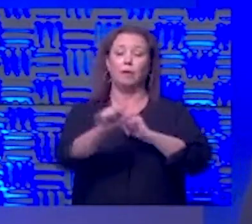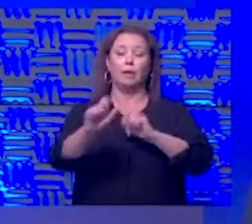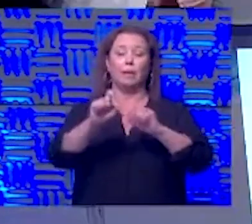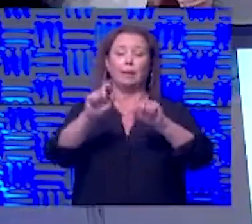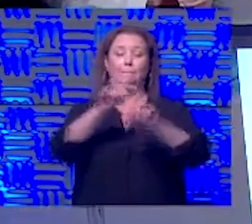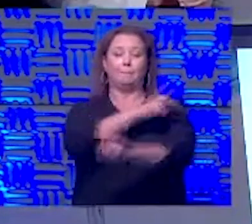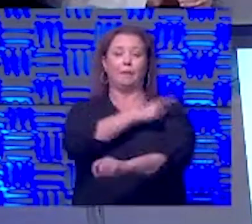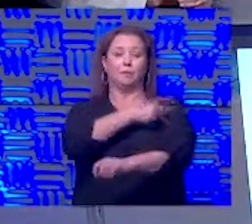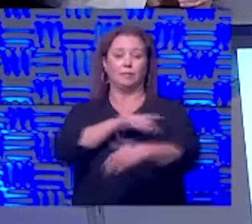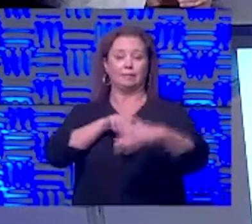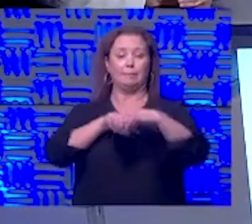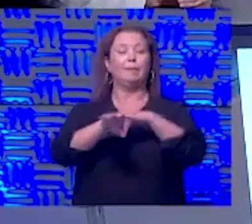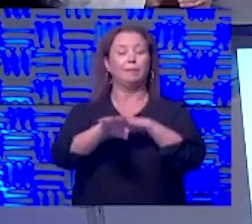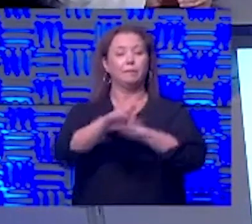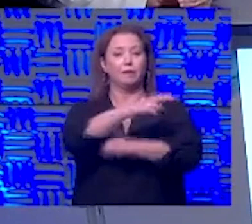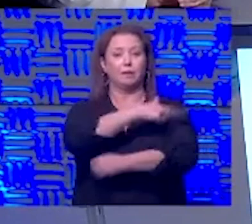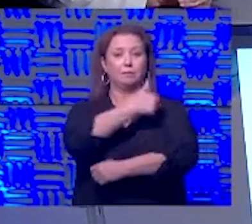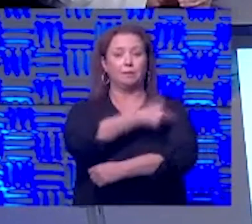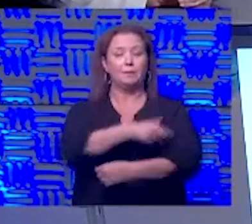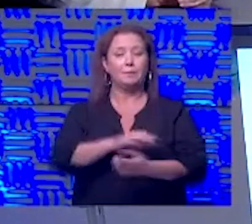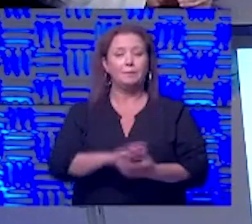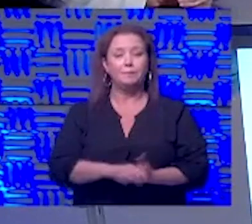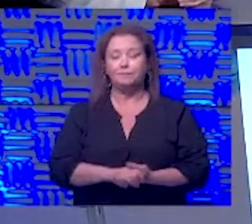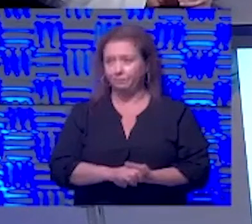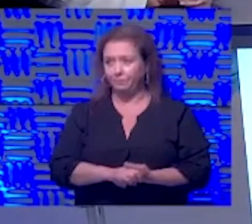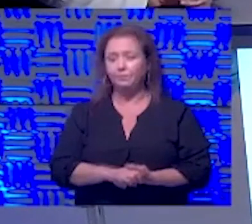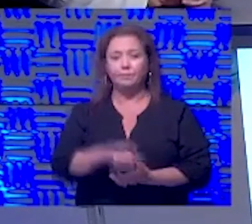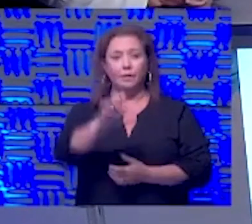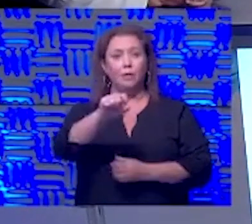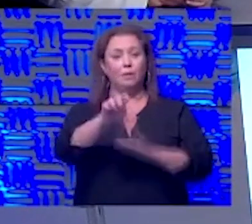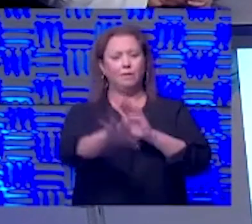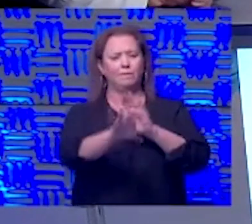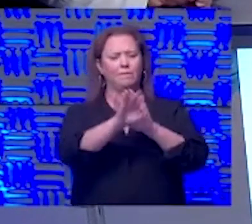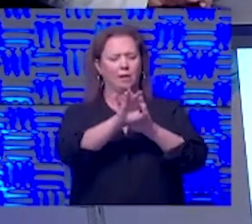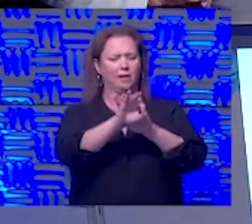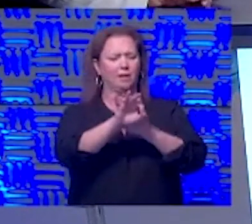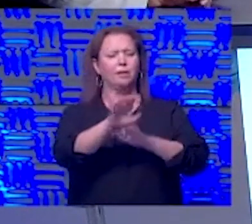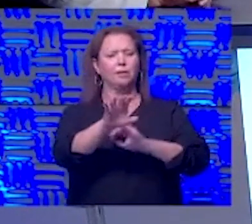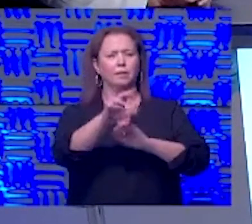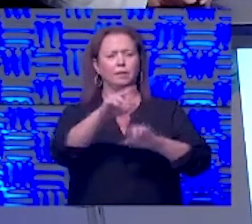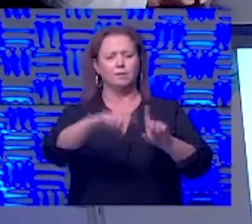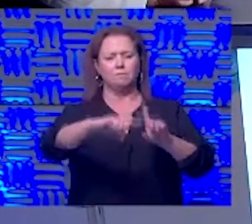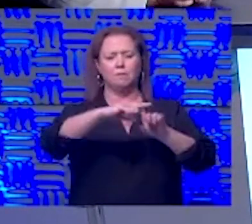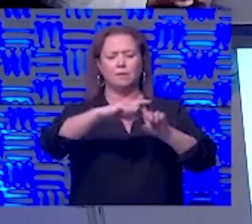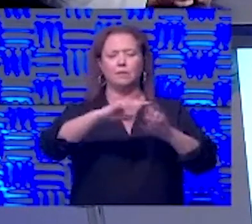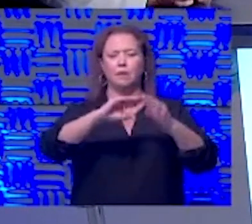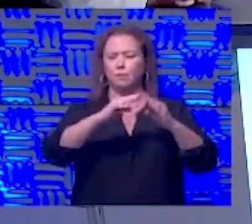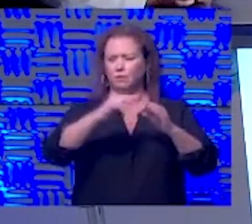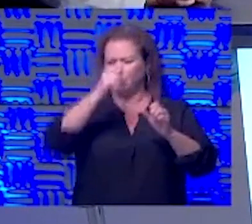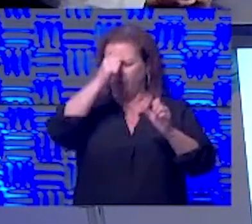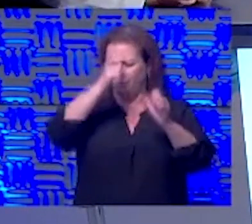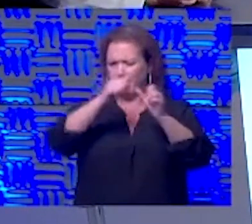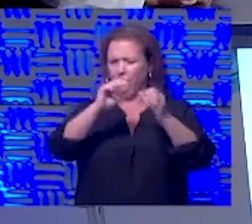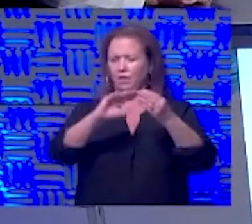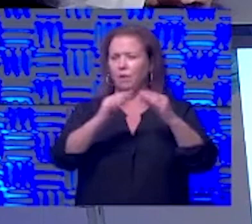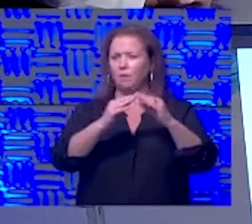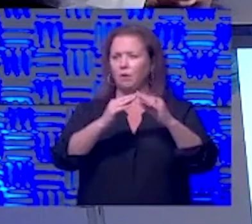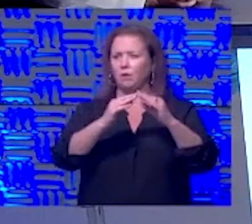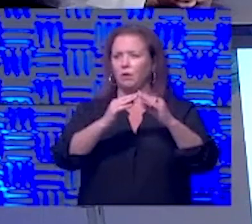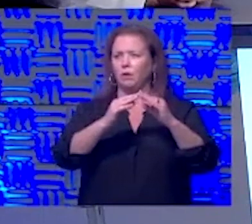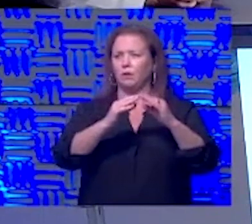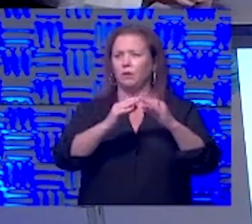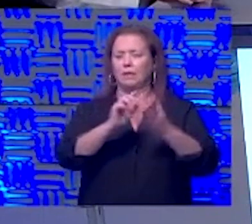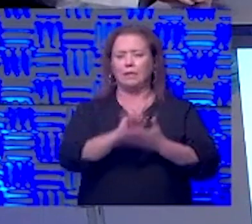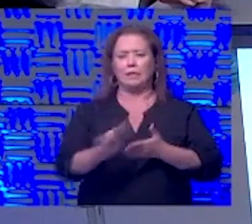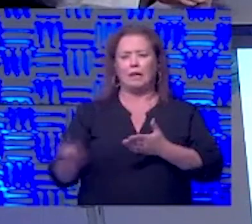hospital. Yeah, that's a really important, and we do find positive patients. We do. And I don't remember our rate off the top of my head. Do you remember the rate It, of people that we by